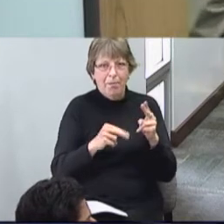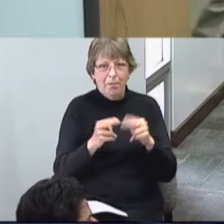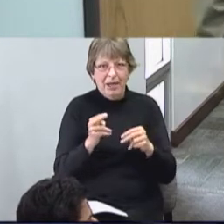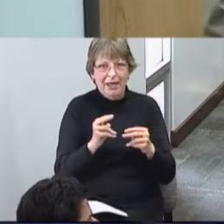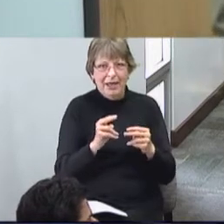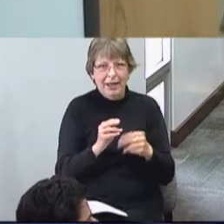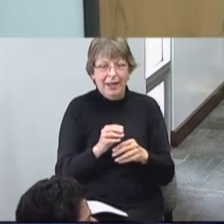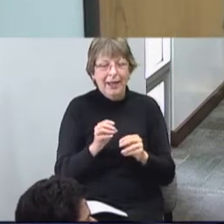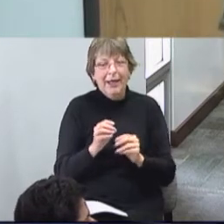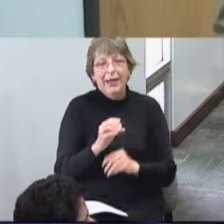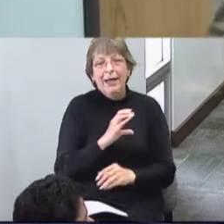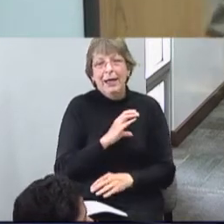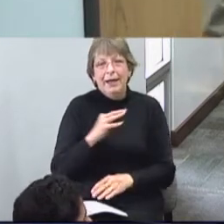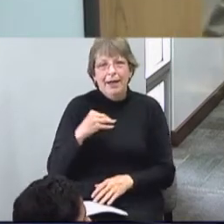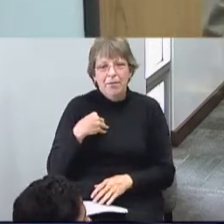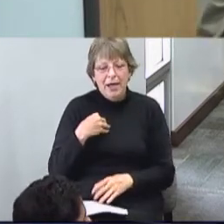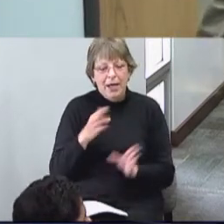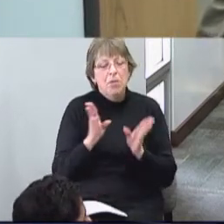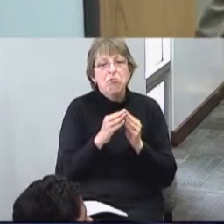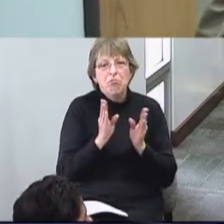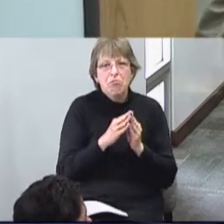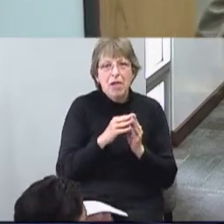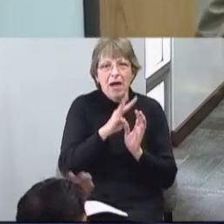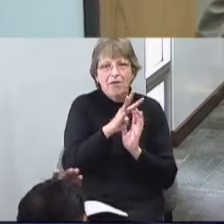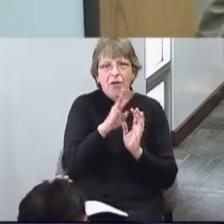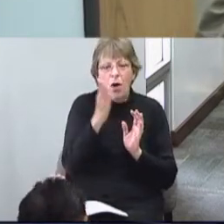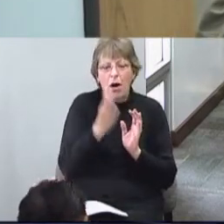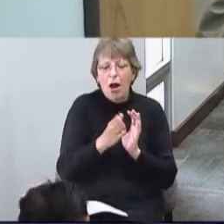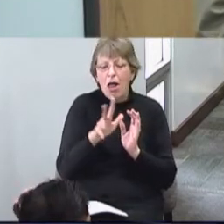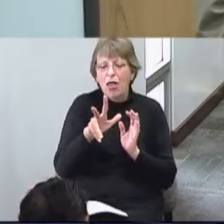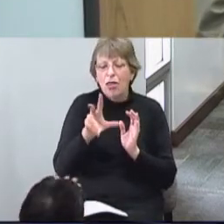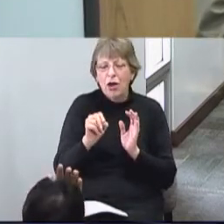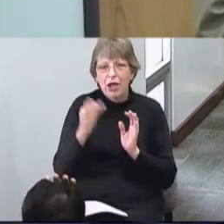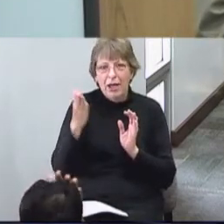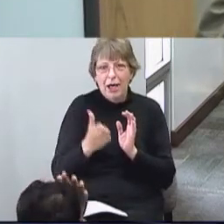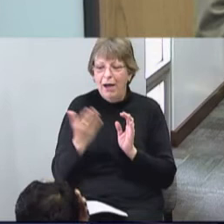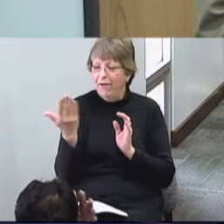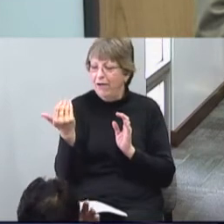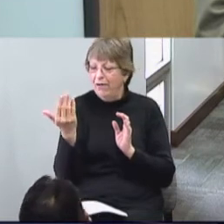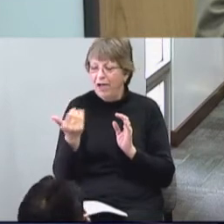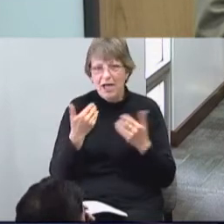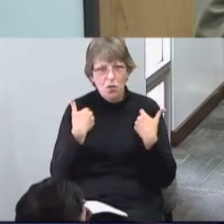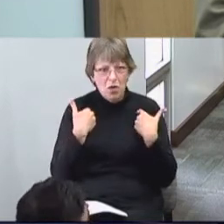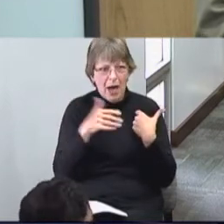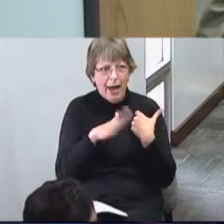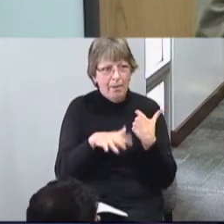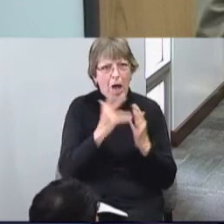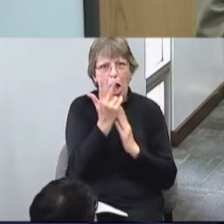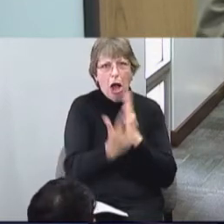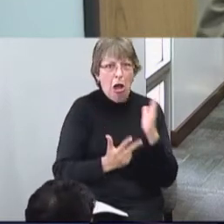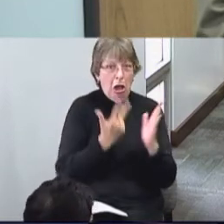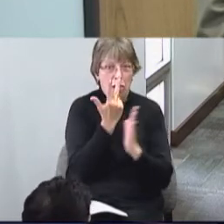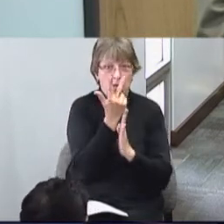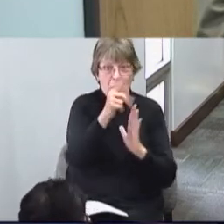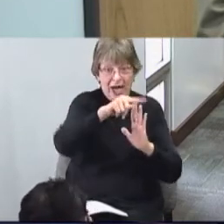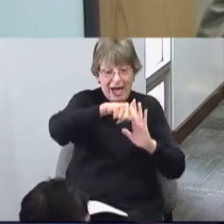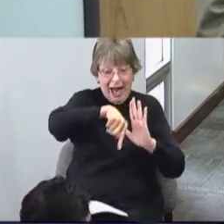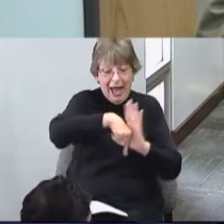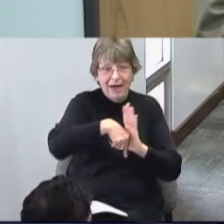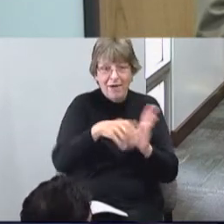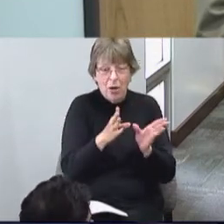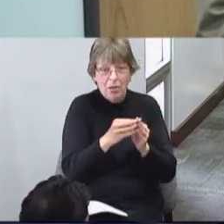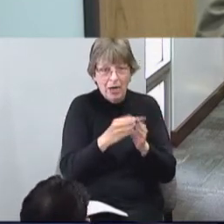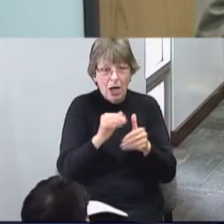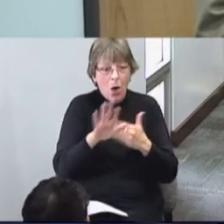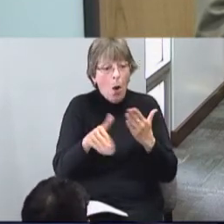on 4/30/15. We had about a 3.5-hour meeting. All members of the appointed committee